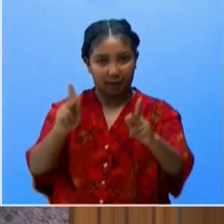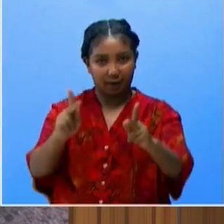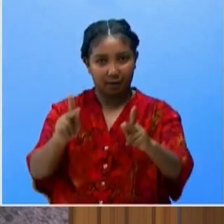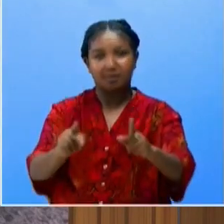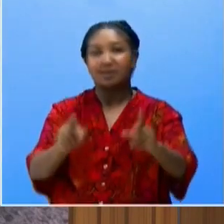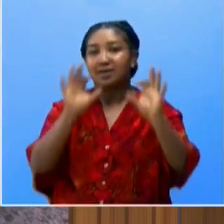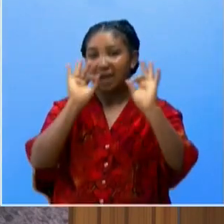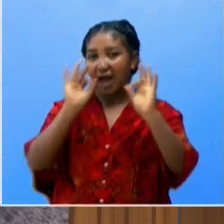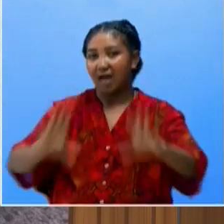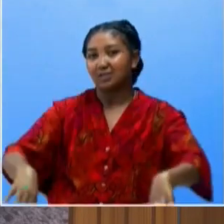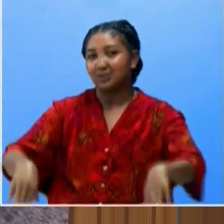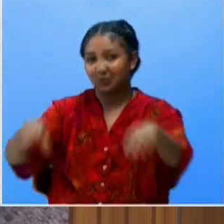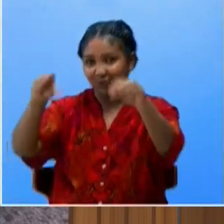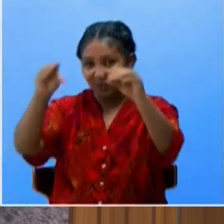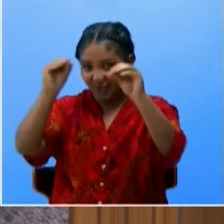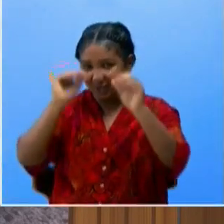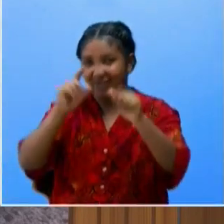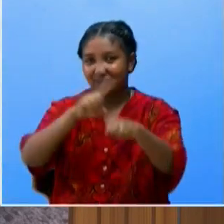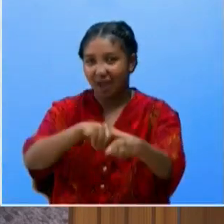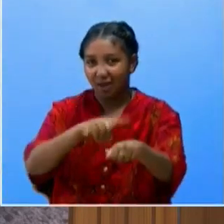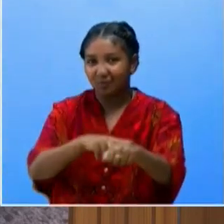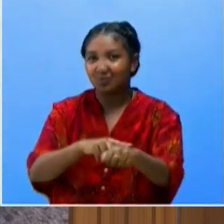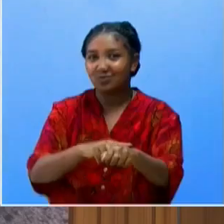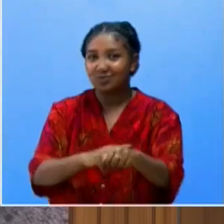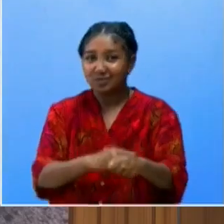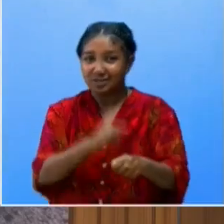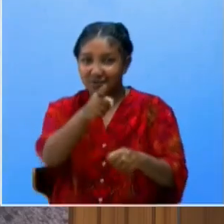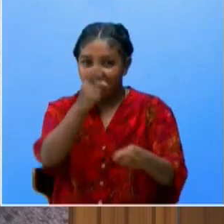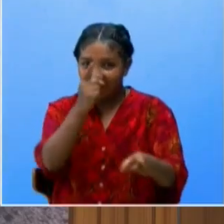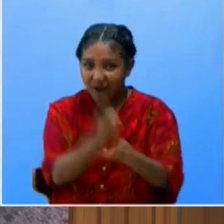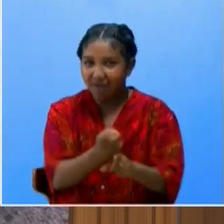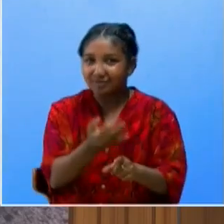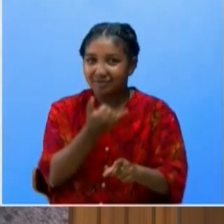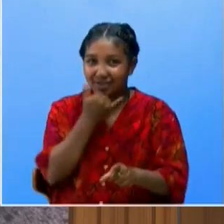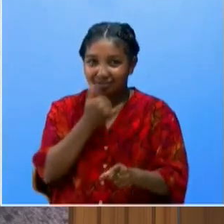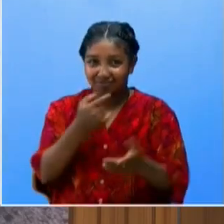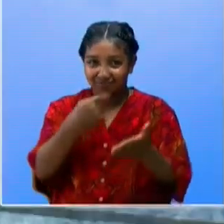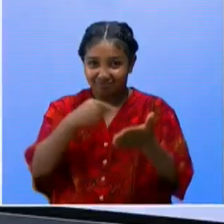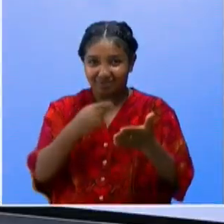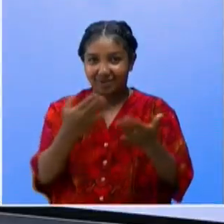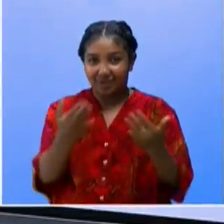Nice, student. Now it's time to check whether you are right or wrong.